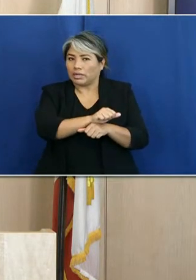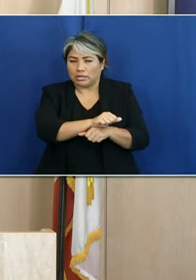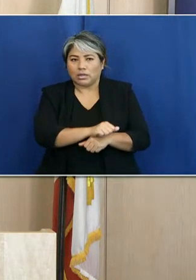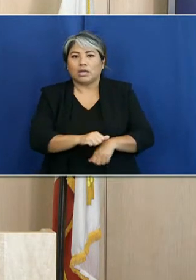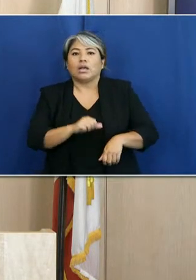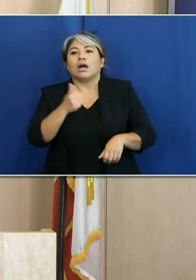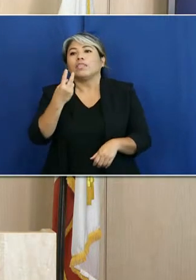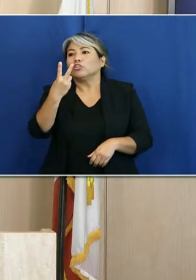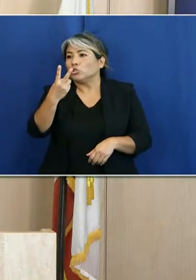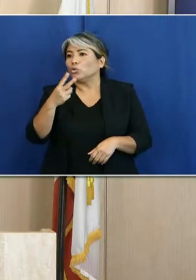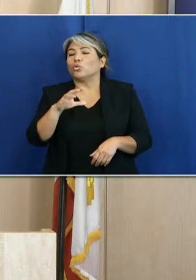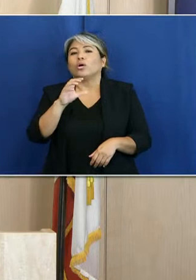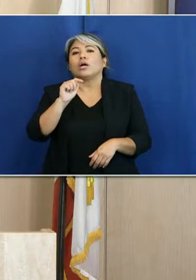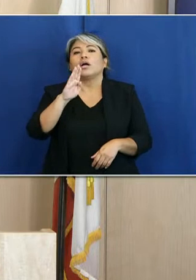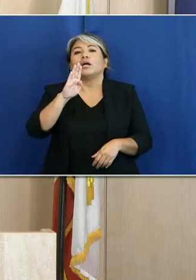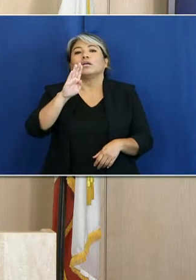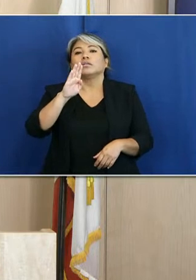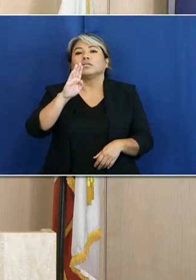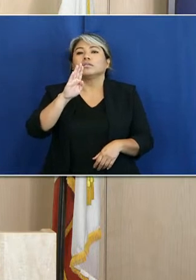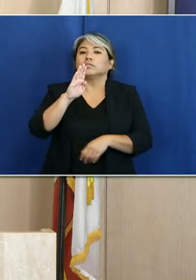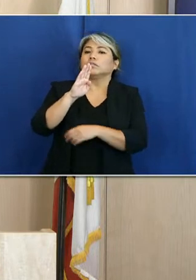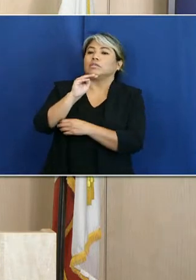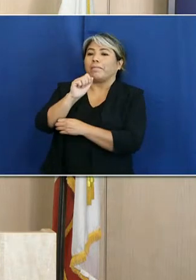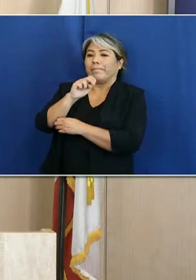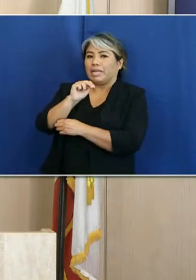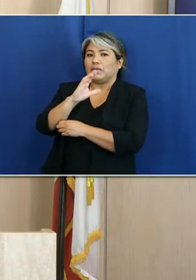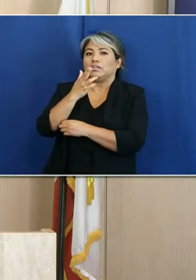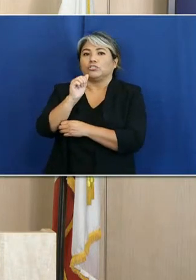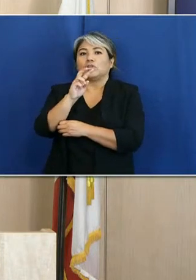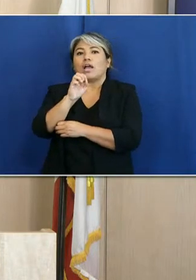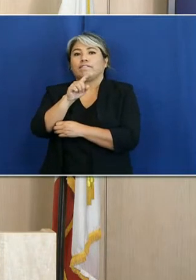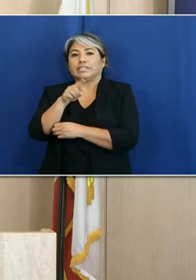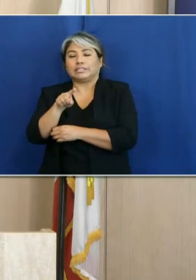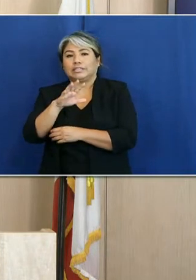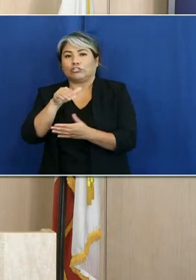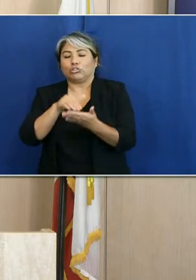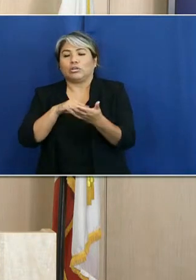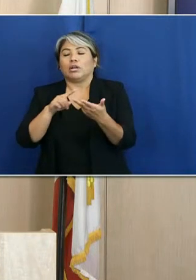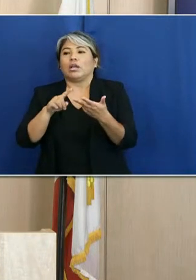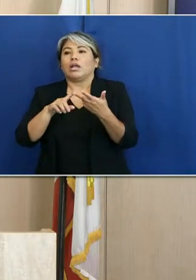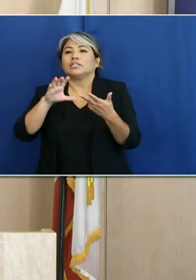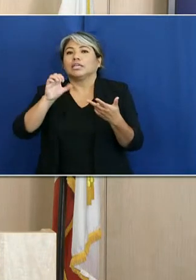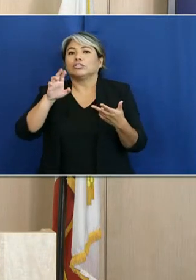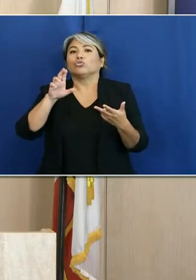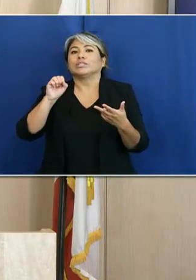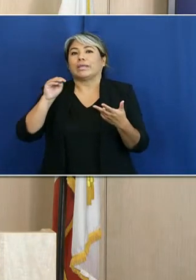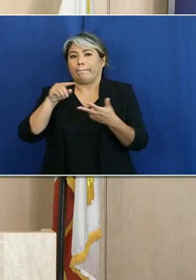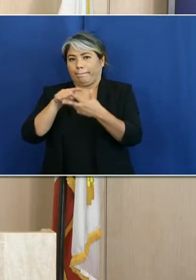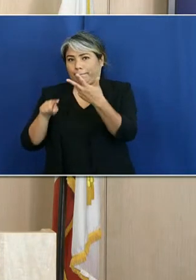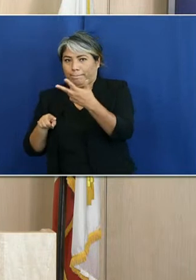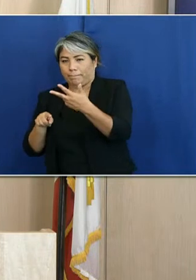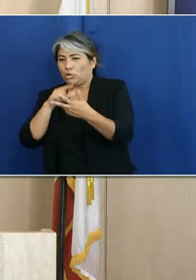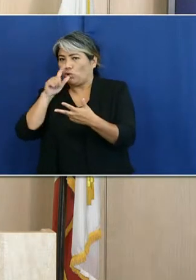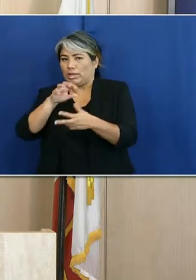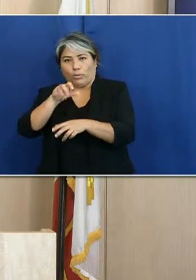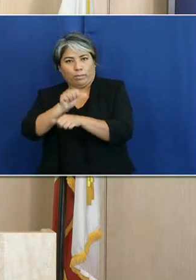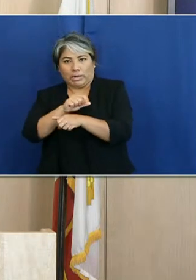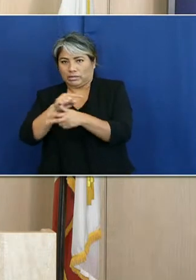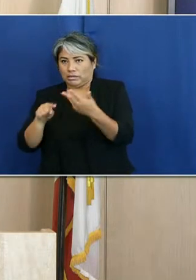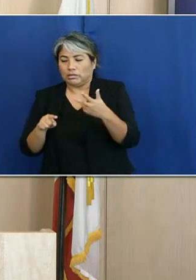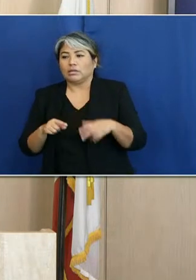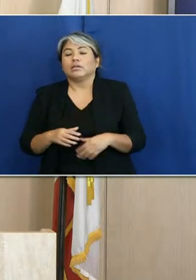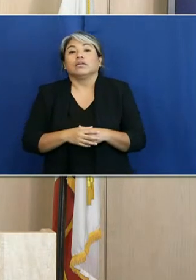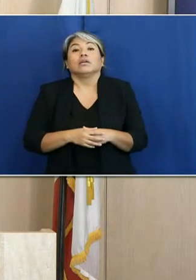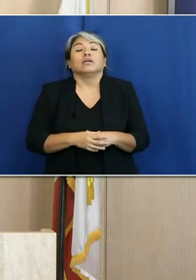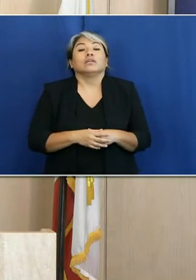2 being the Tubman Chavez Center and the California State University in San Marcos. We're going to